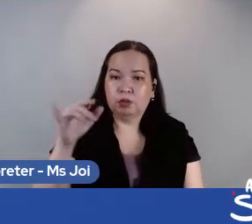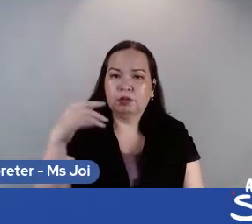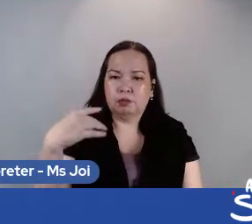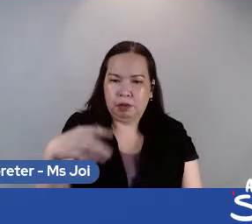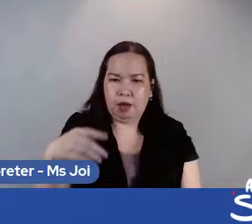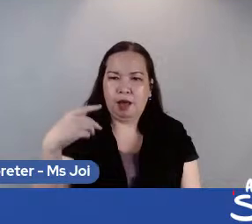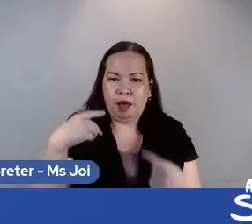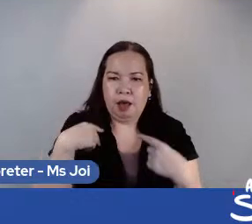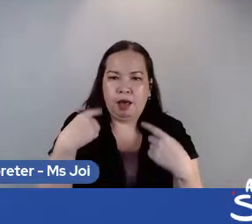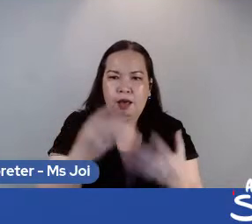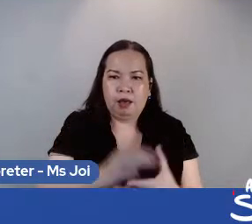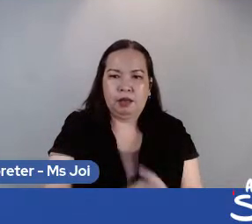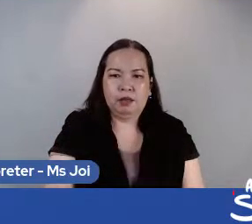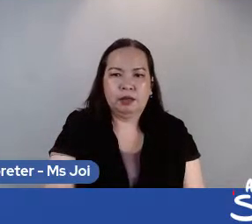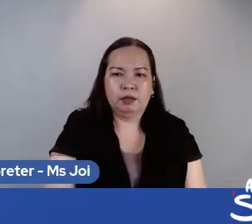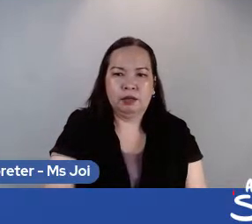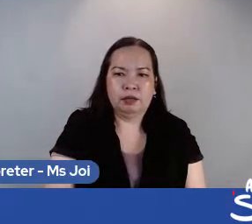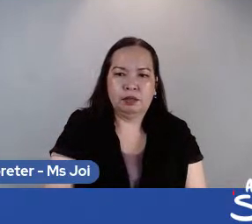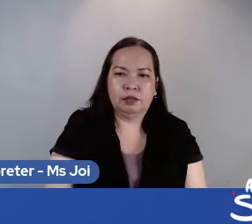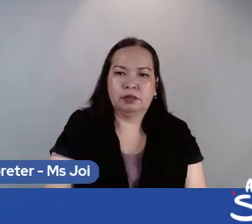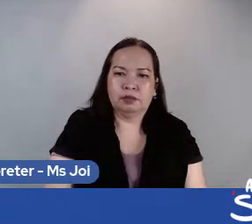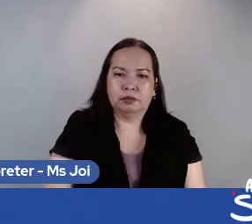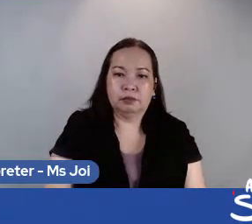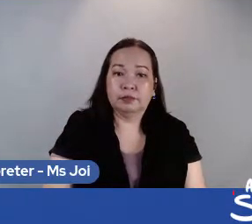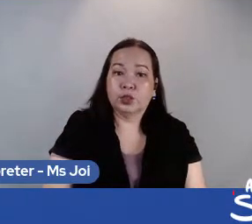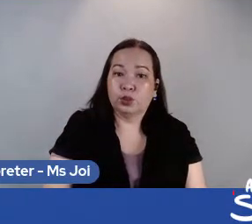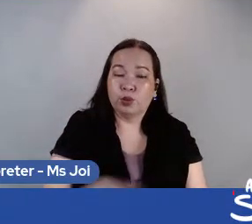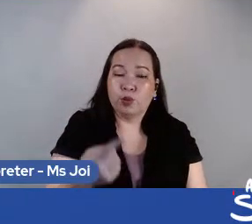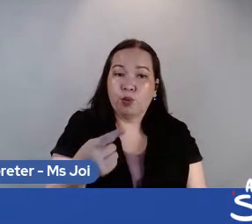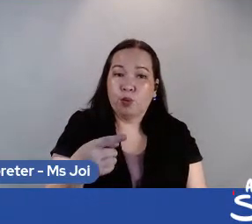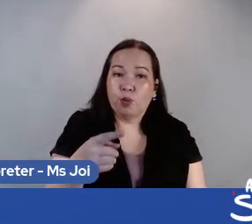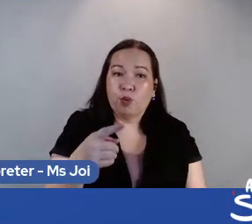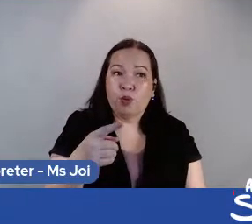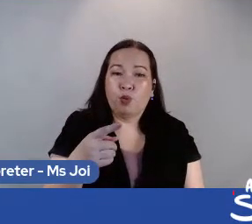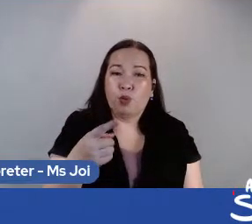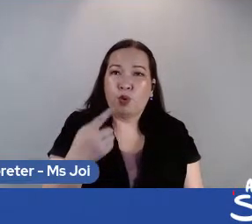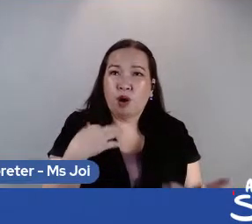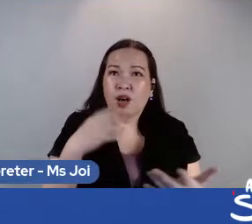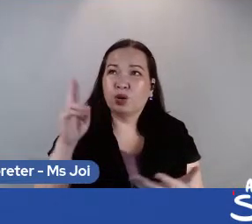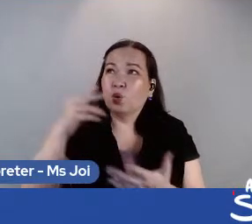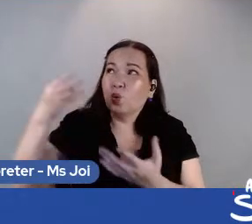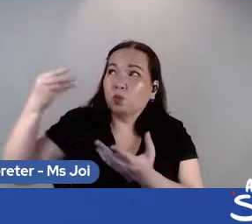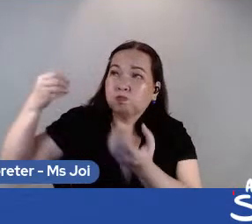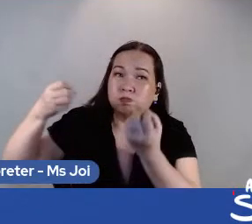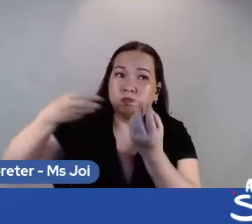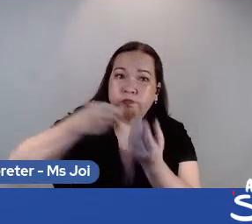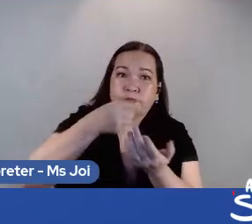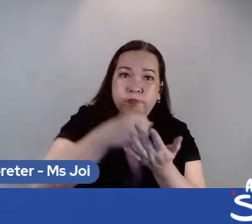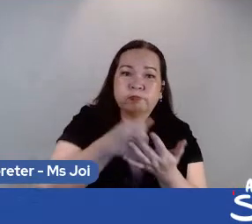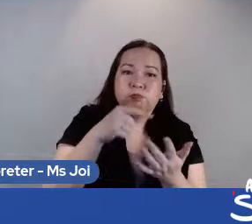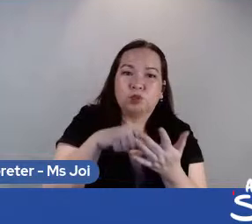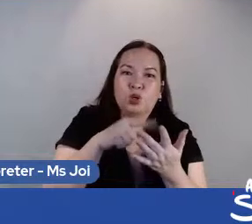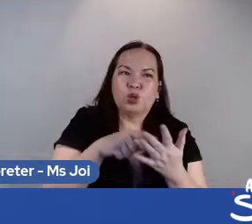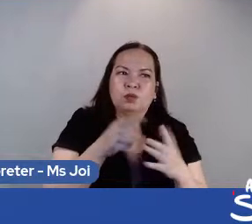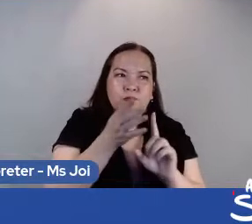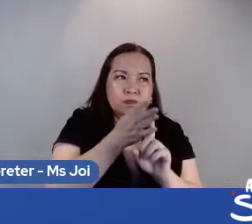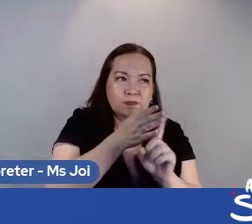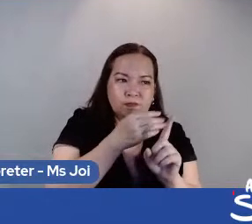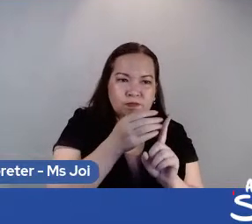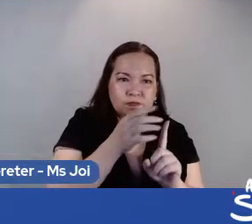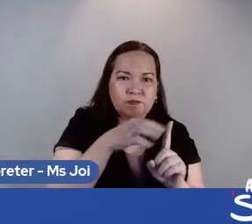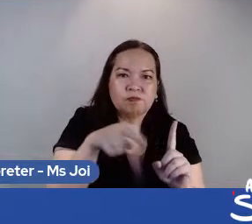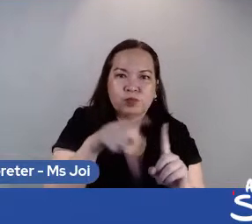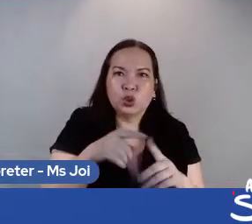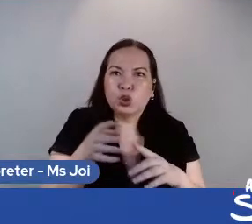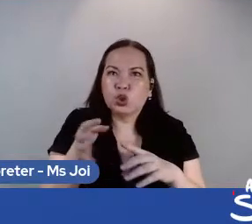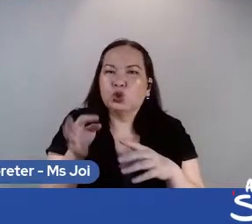many candidates spend so much of their own money to run for elections and convince people that they are worthy of the public trust. So